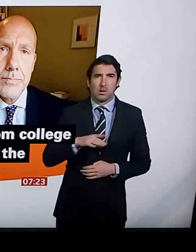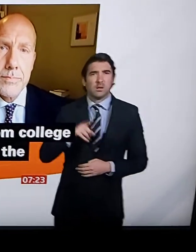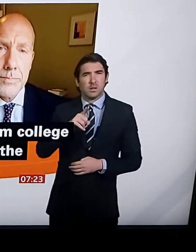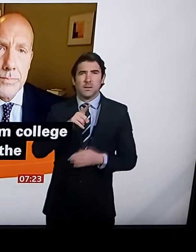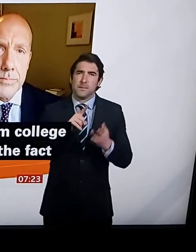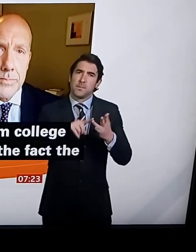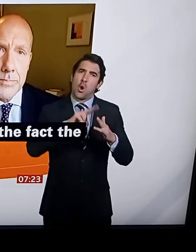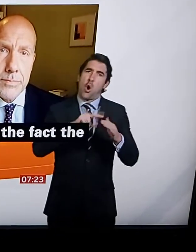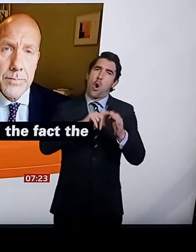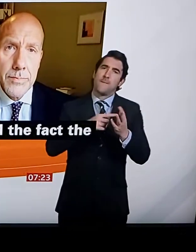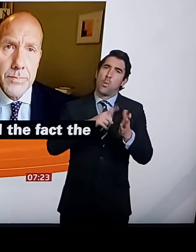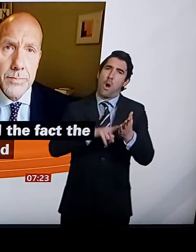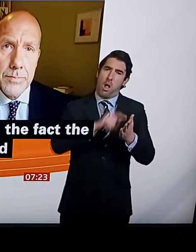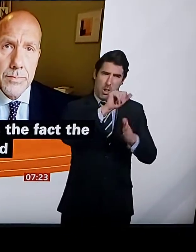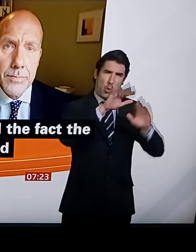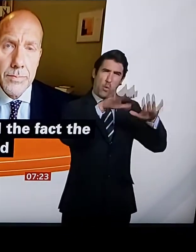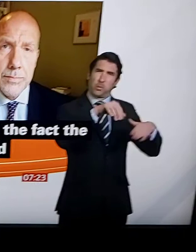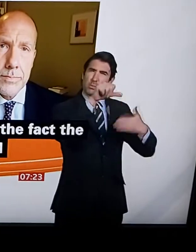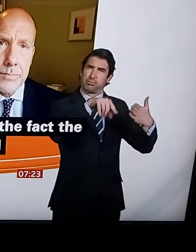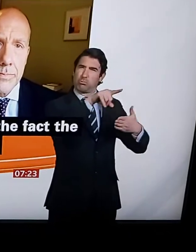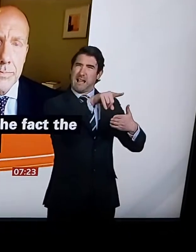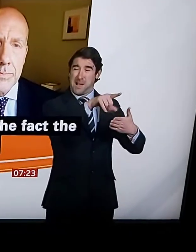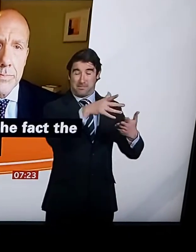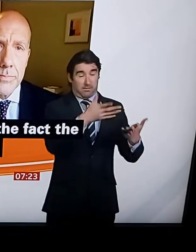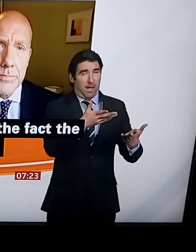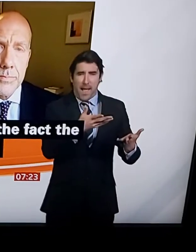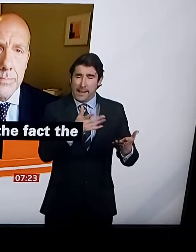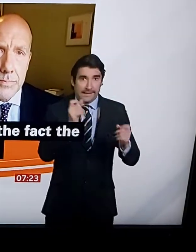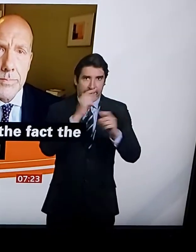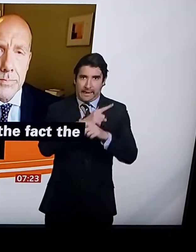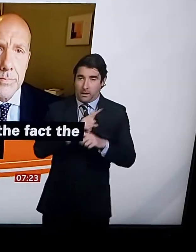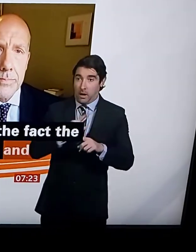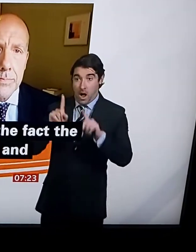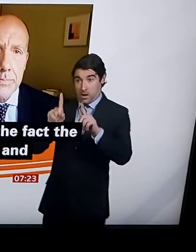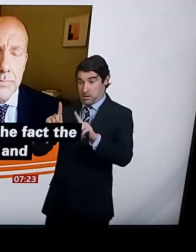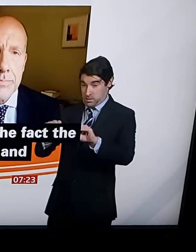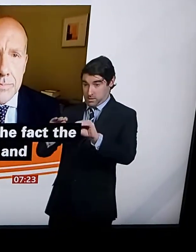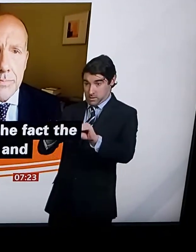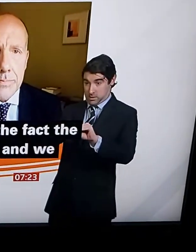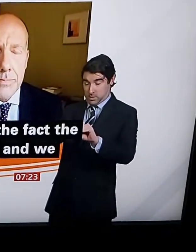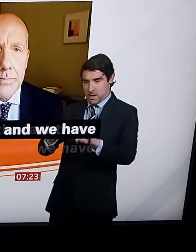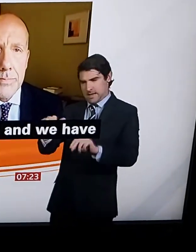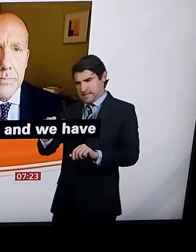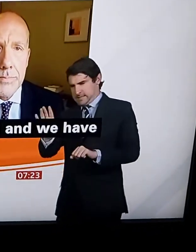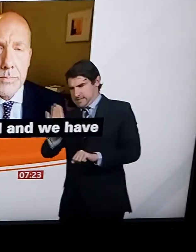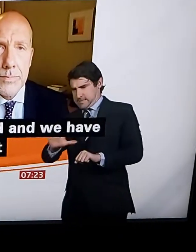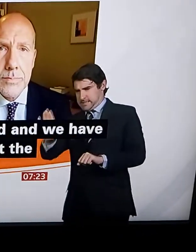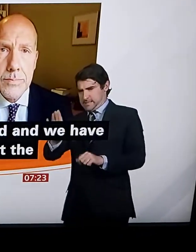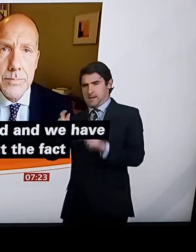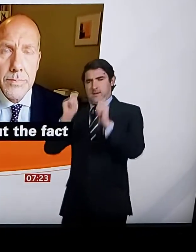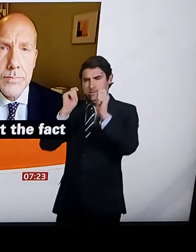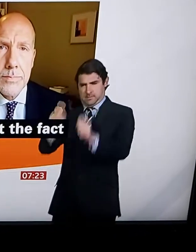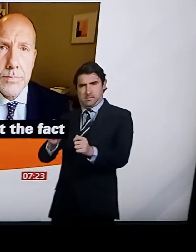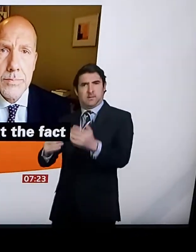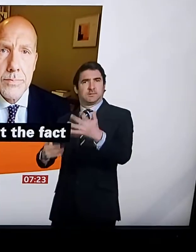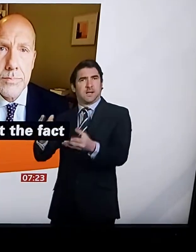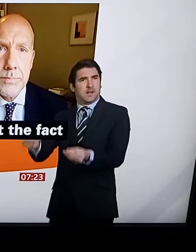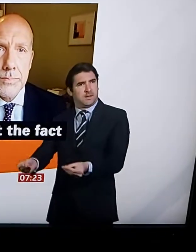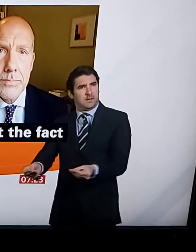few days, talking about the fact that their assessments were sort of taken out and replaced by a computer. Now we're going back to those centrally